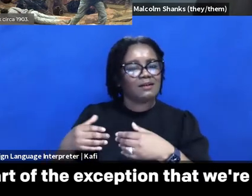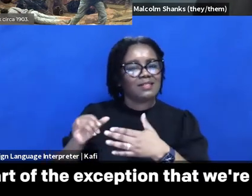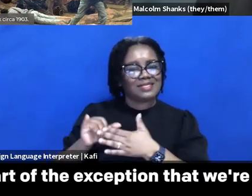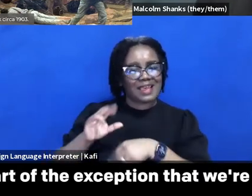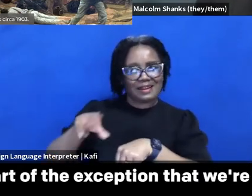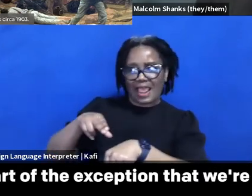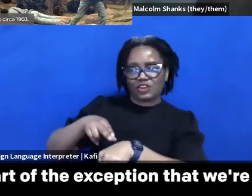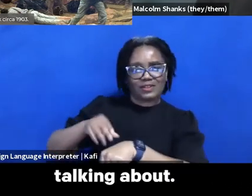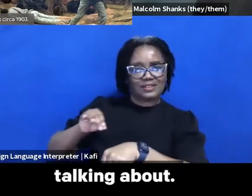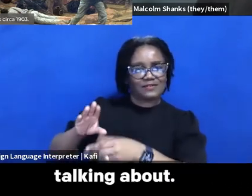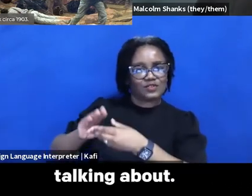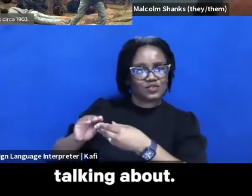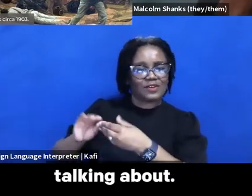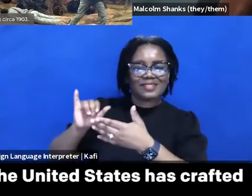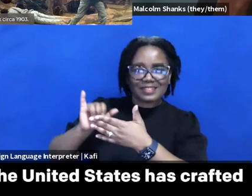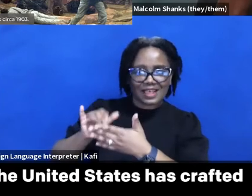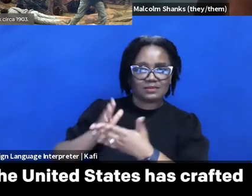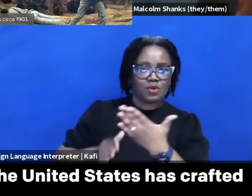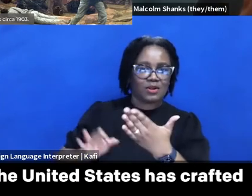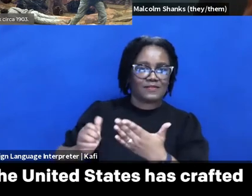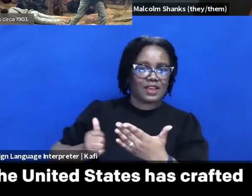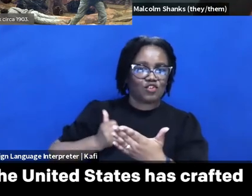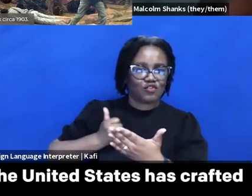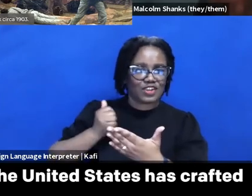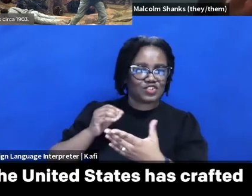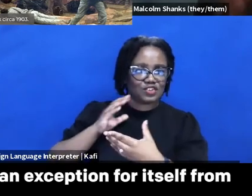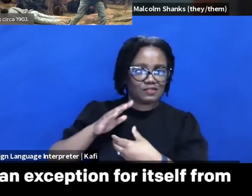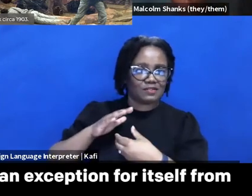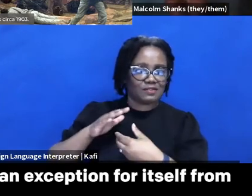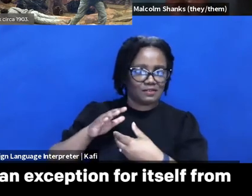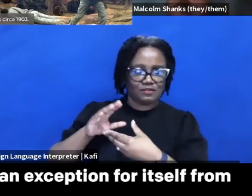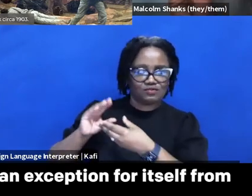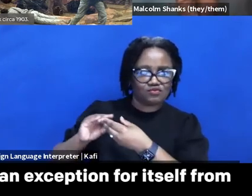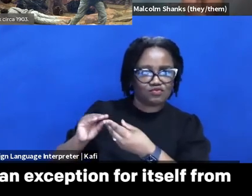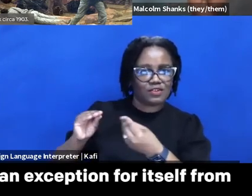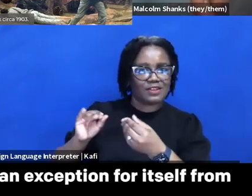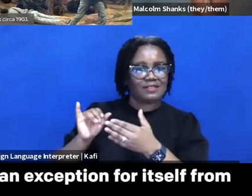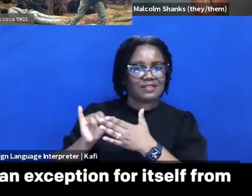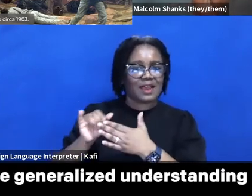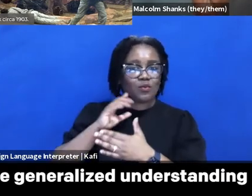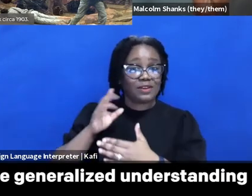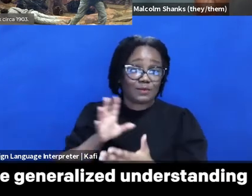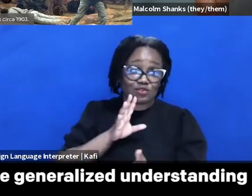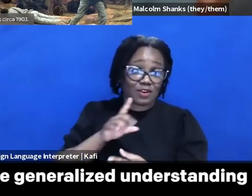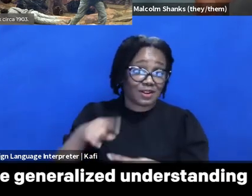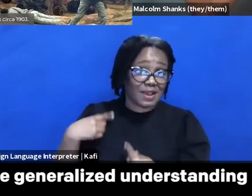of the exception that we're talking about. The United States has crafted an exception for itself from the